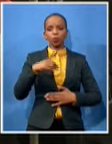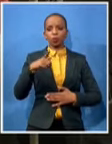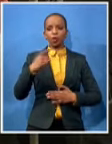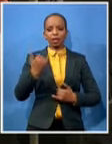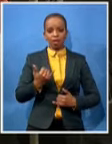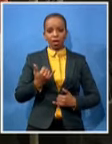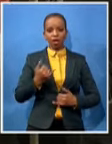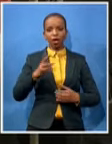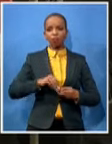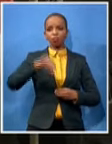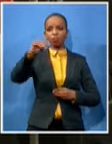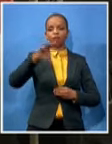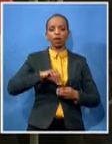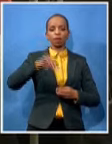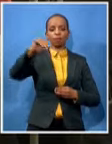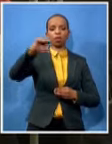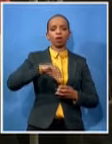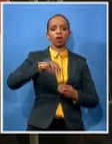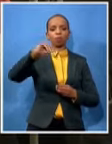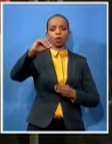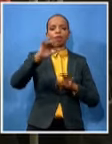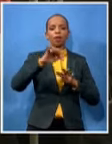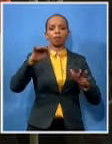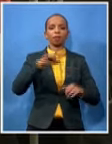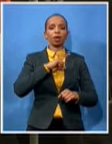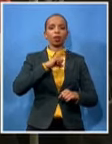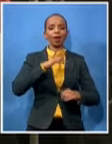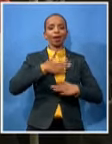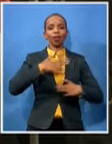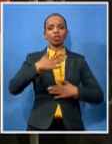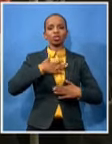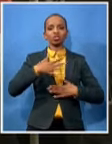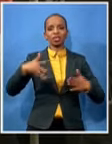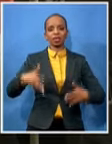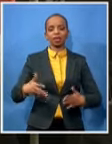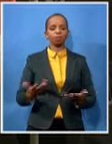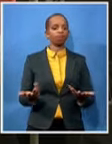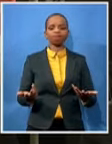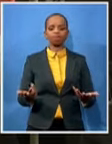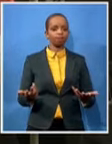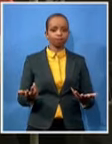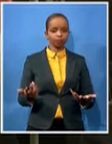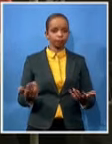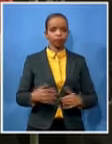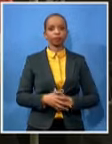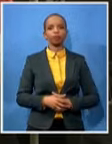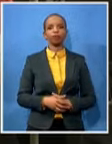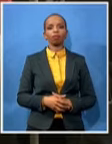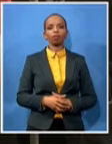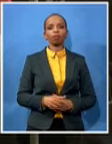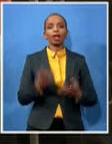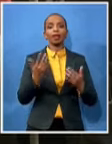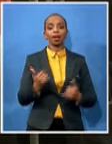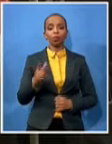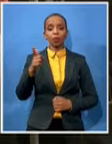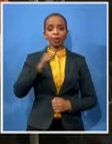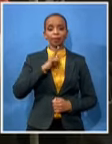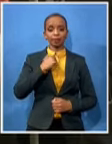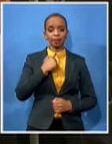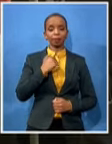me that for the past day or two things have eased off a bit, that they